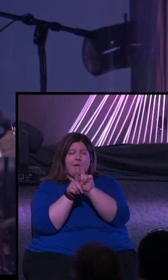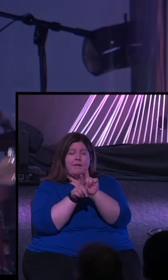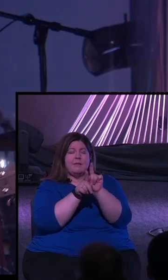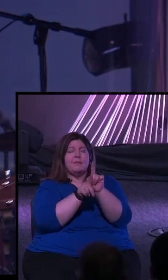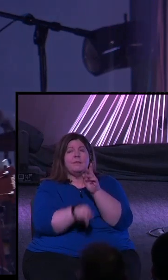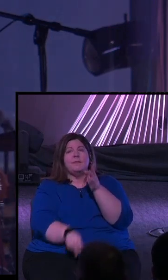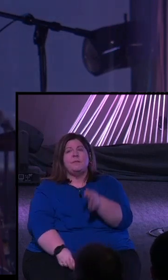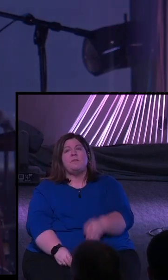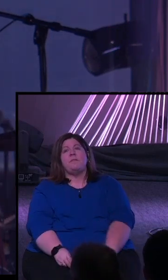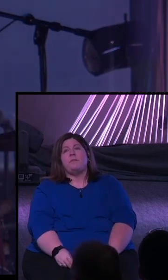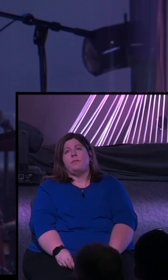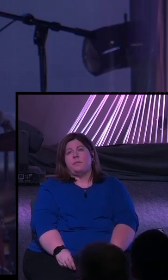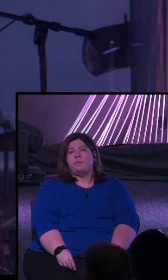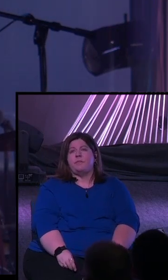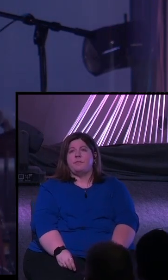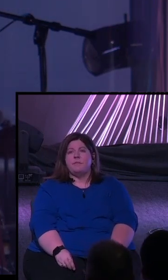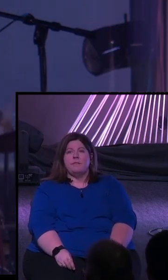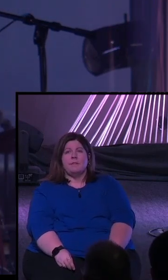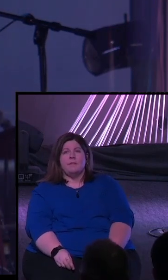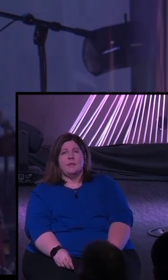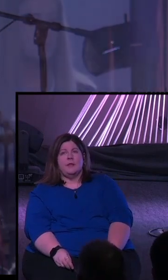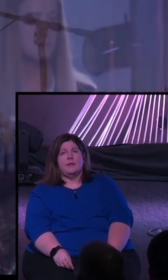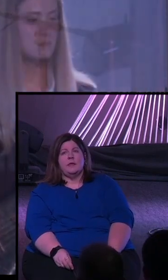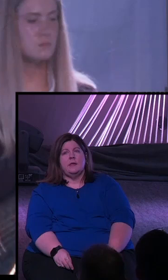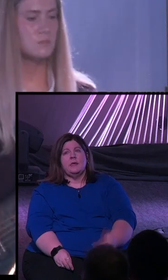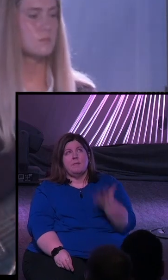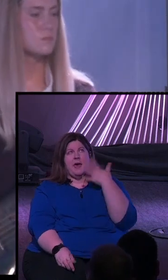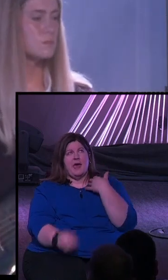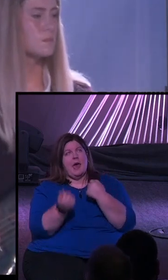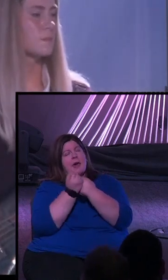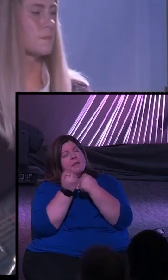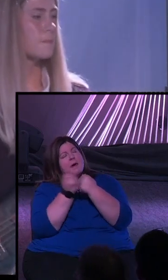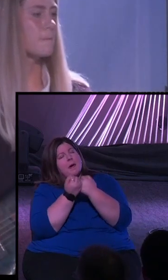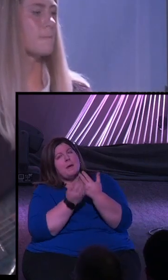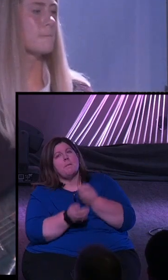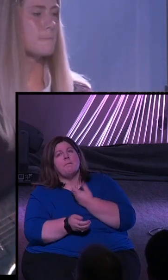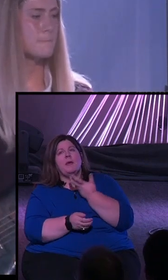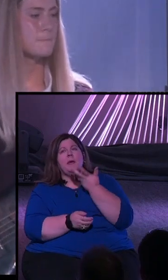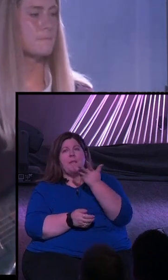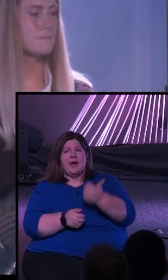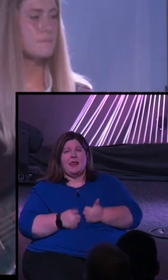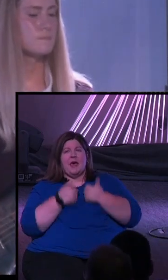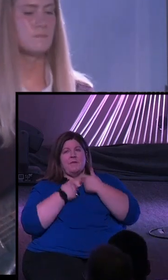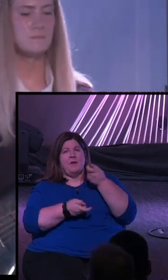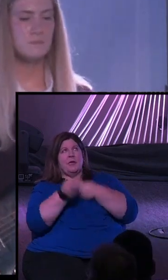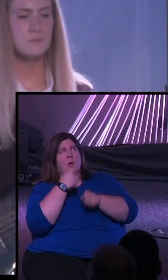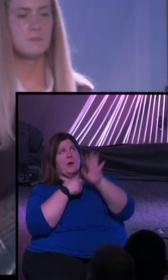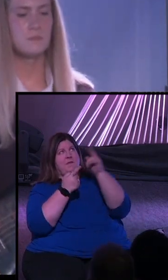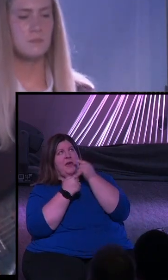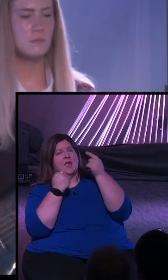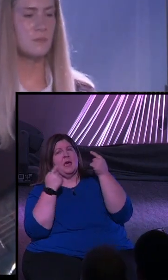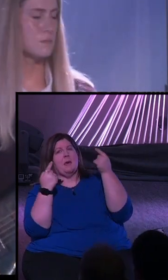back. All right, lead us, Susie. This is my anthem, my life for